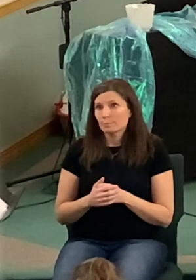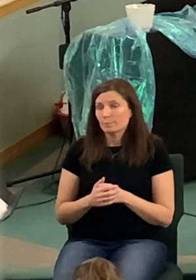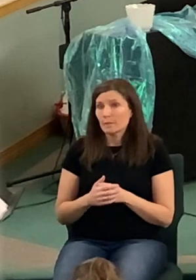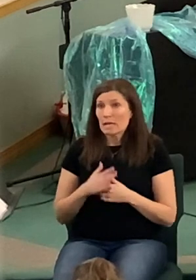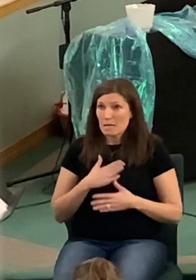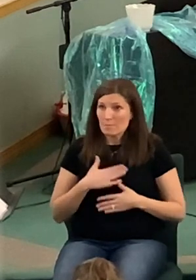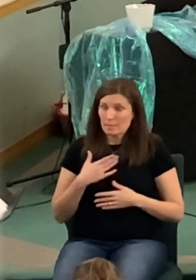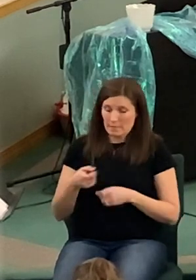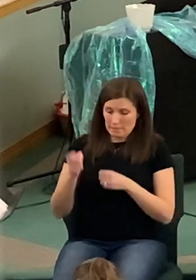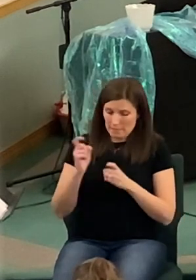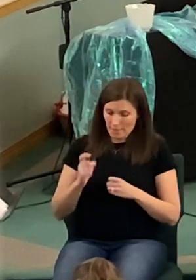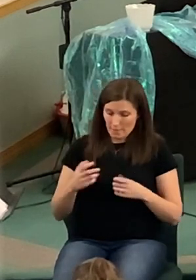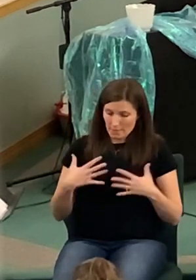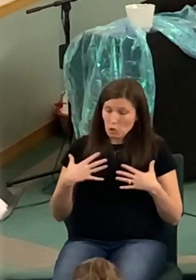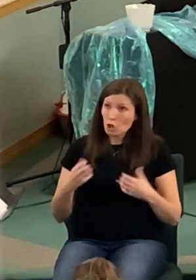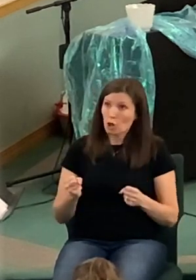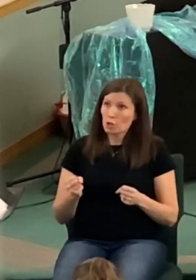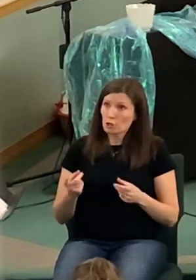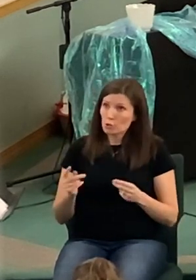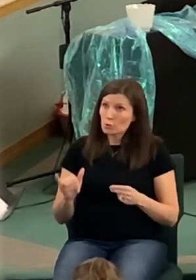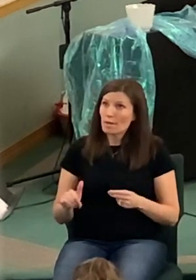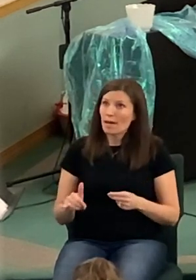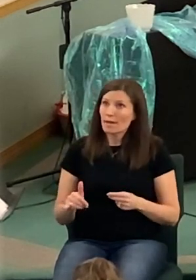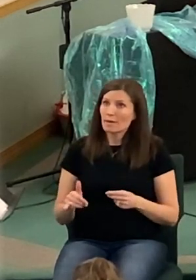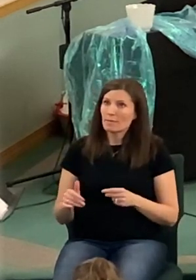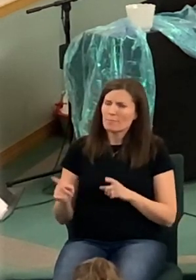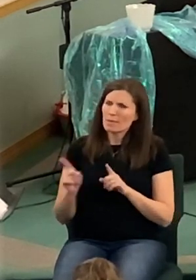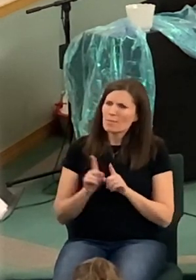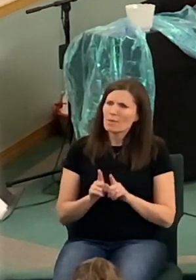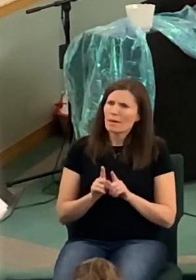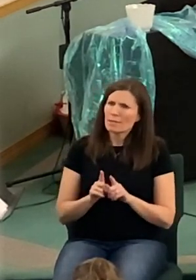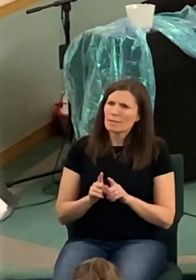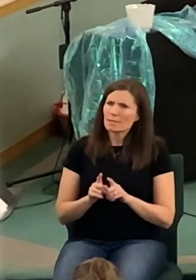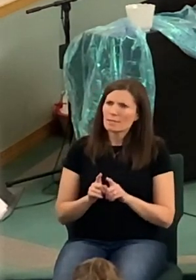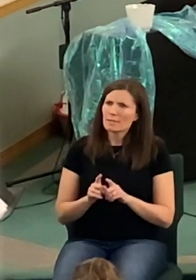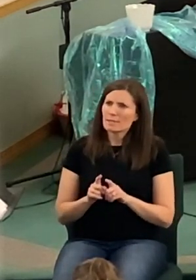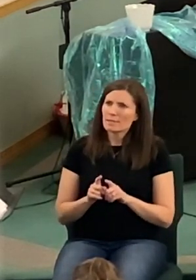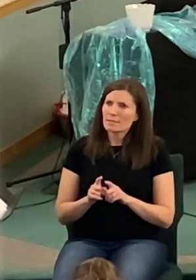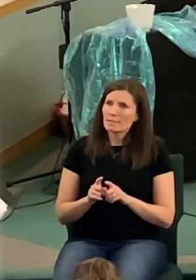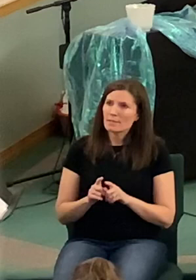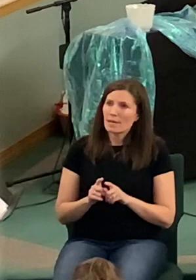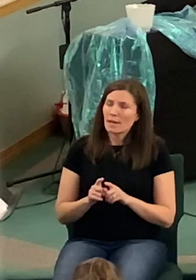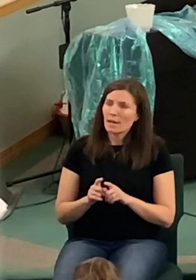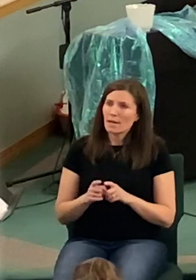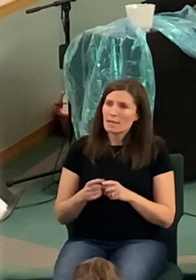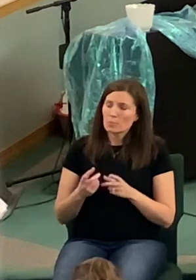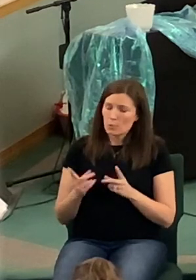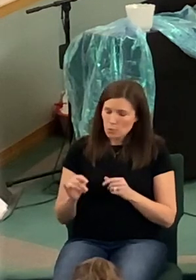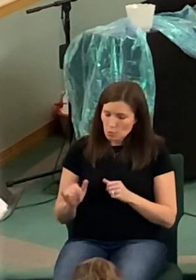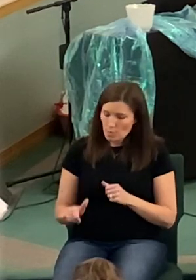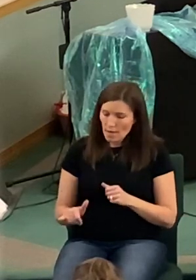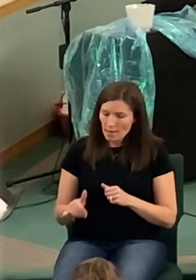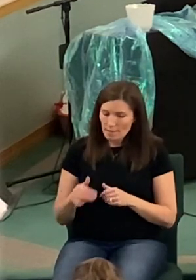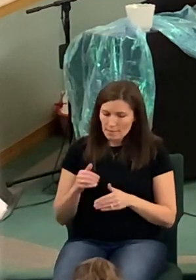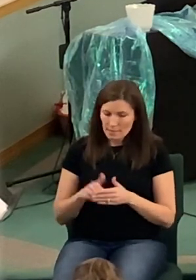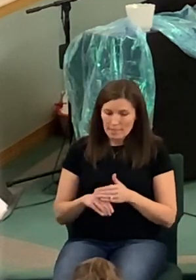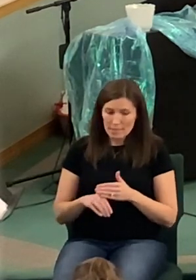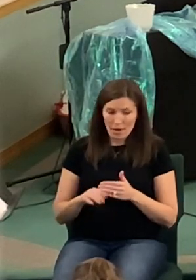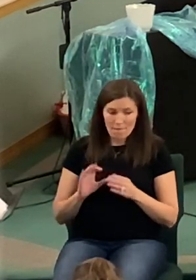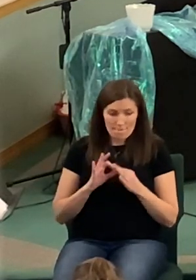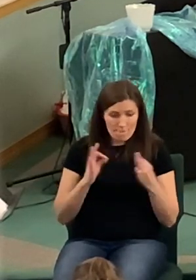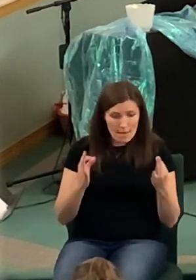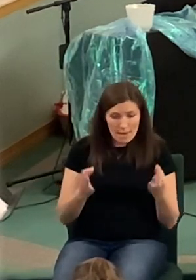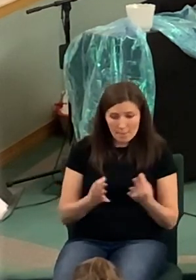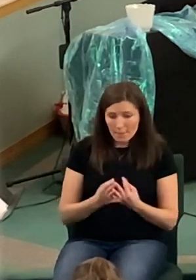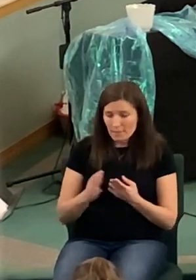Please give us the courage to do that. Be with us as we go about it in our family situations or community places or